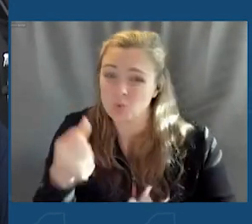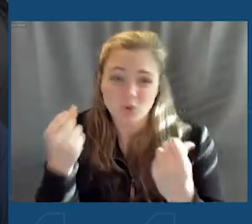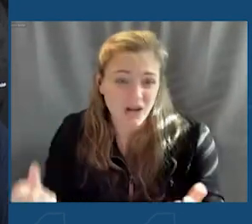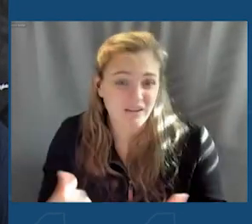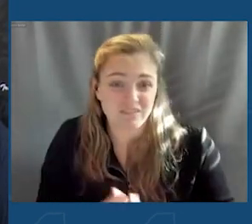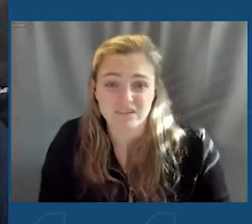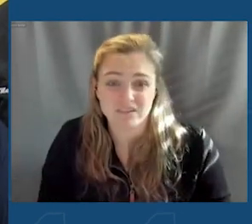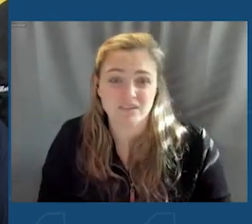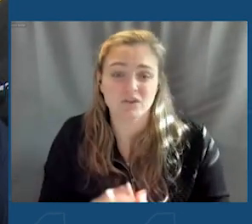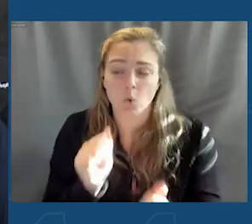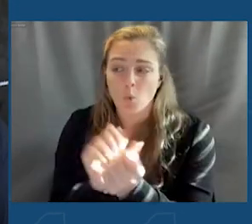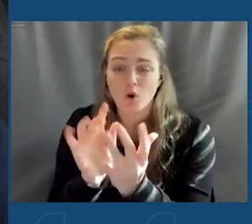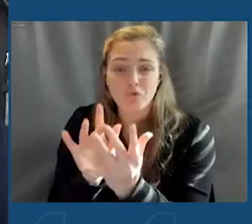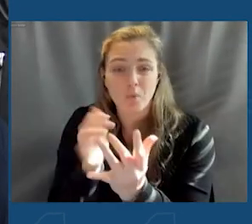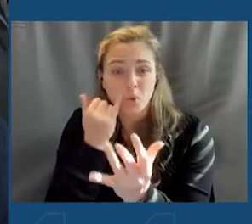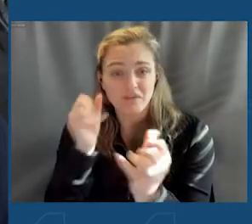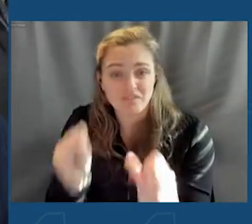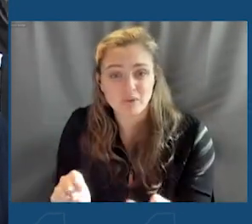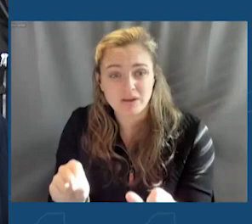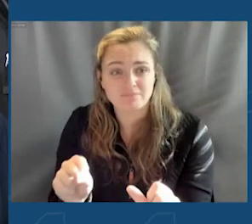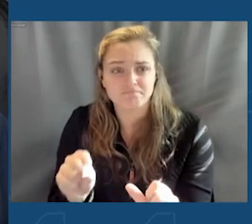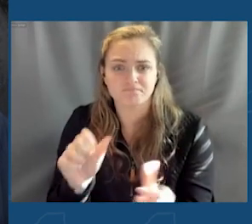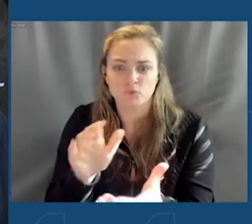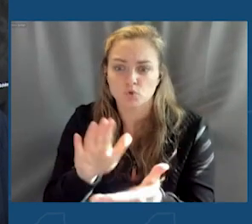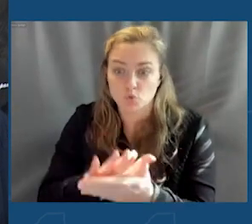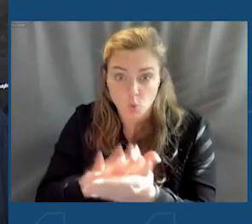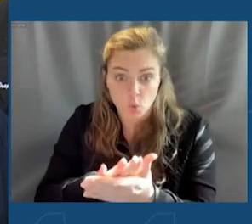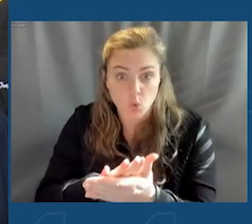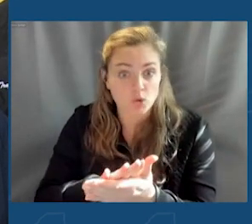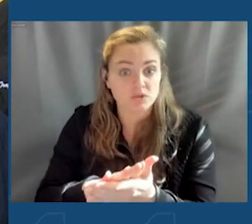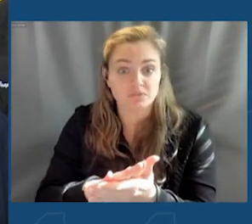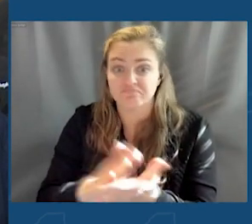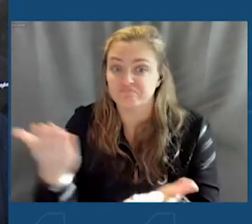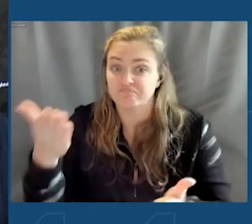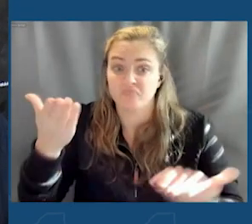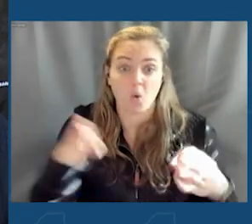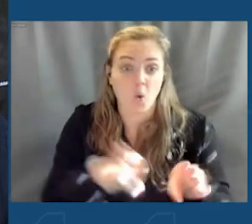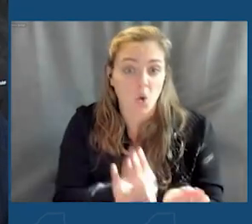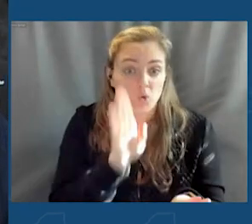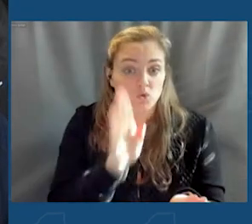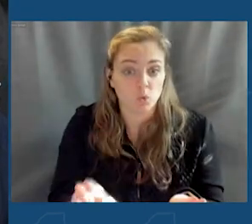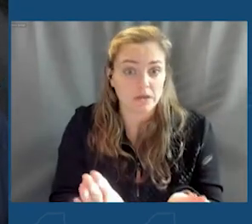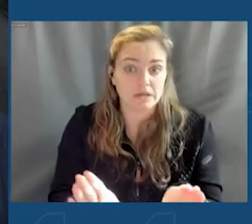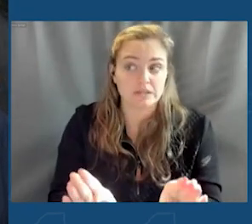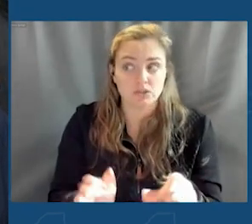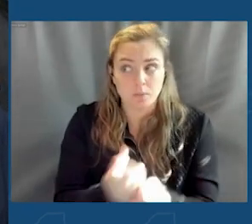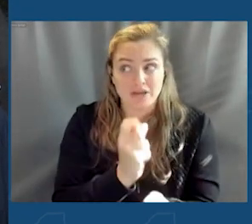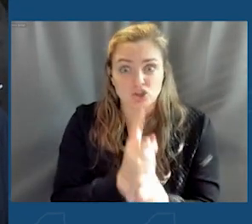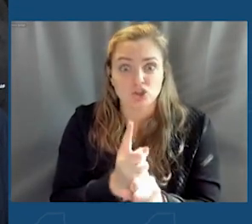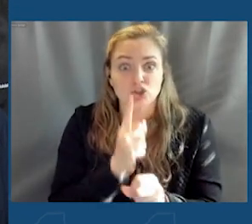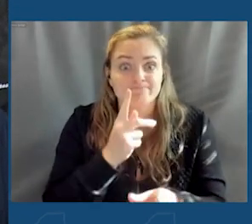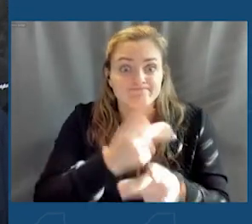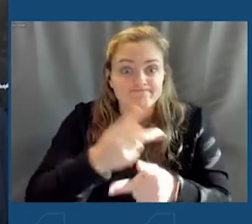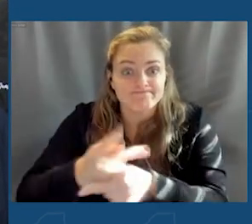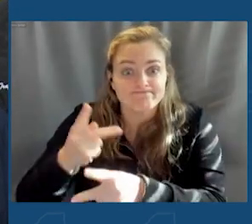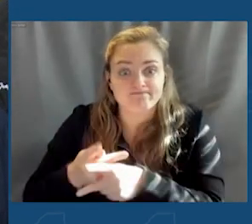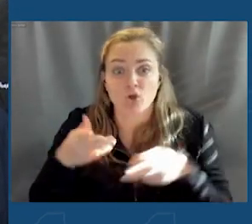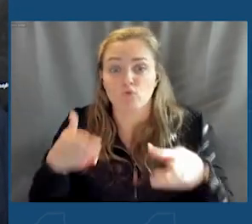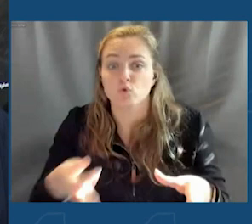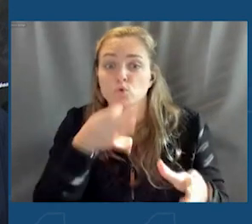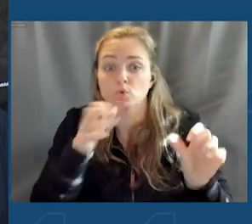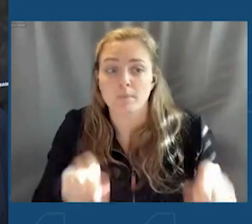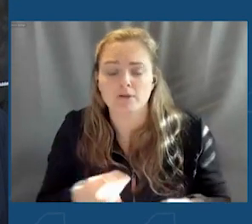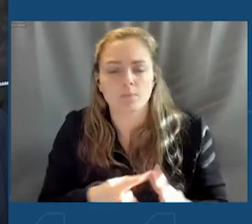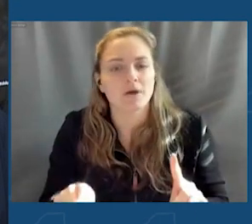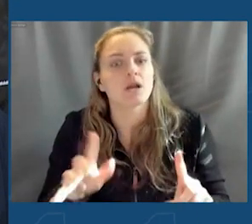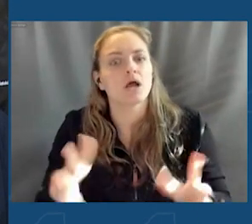work remotely if you can. Schools are being shut down in anticipation so we can continue the work of clearing the roads as soon as possible. But I want to